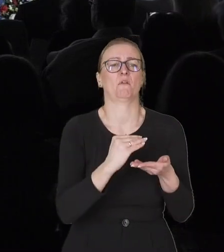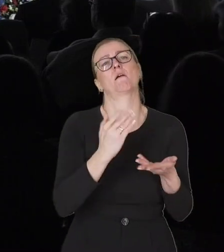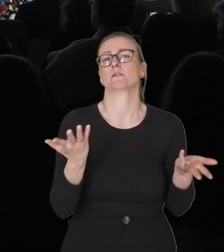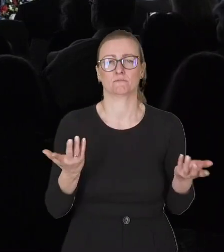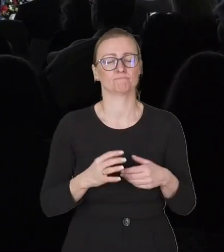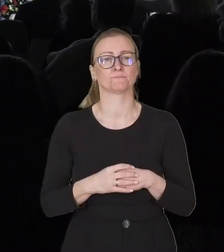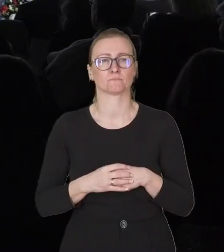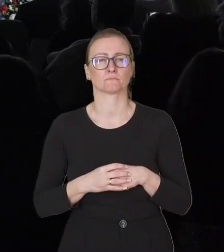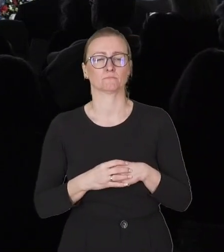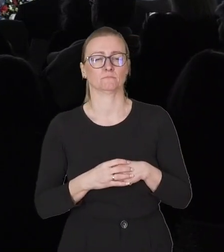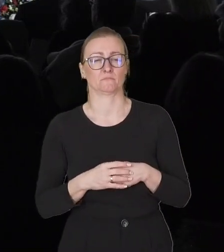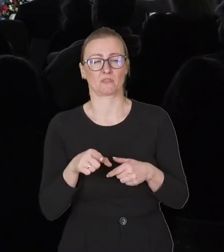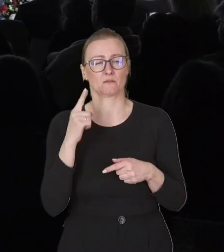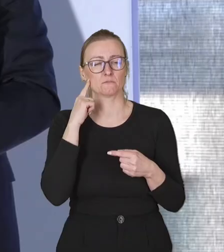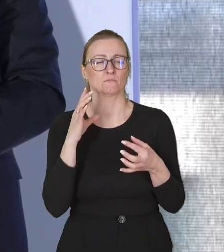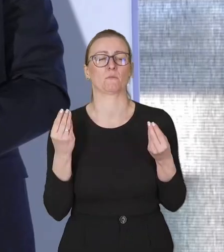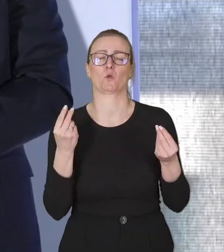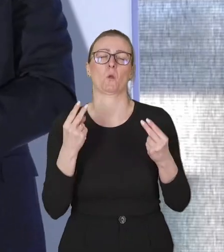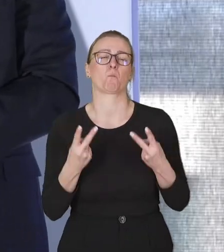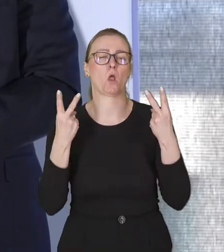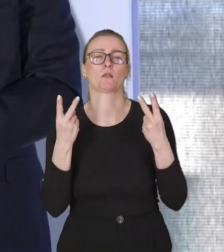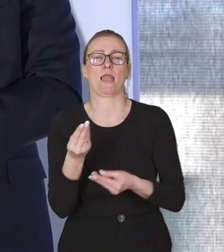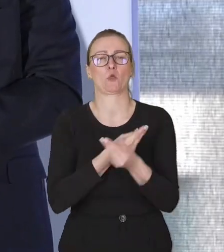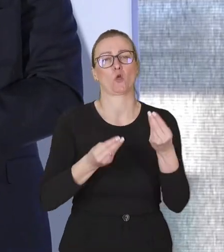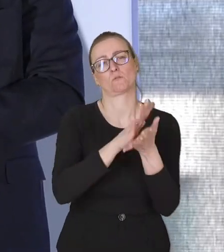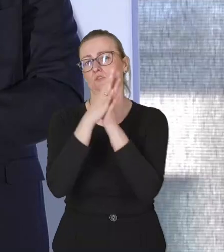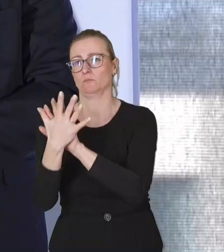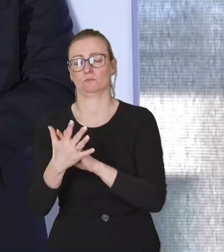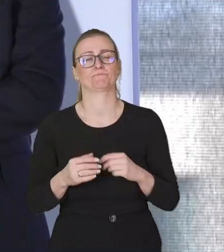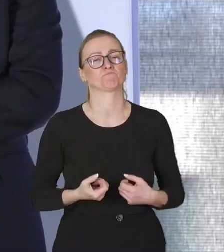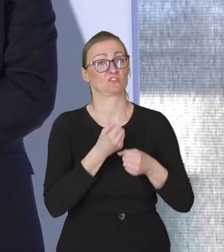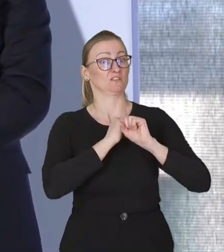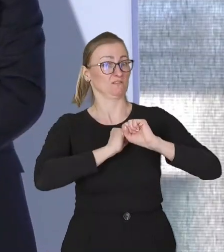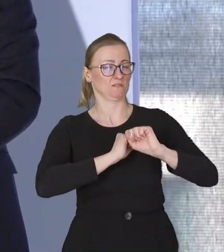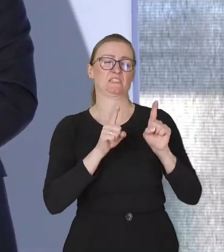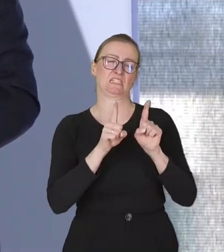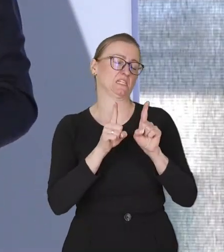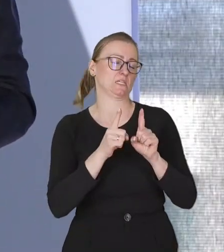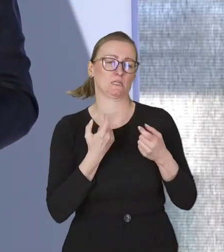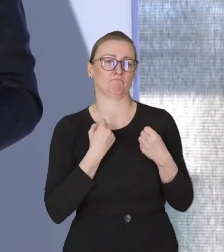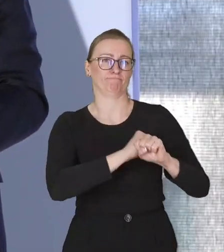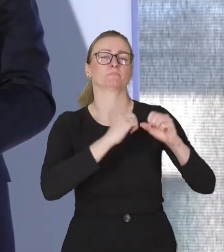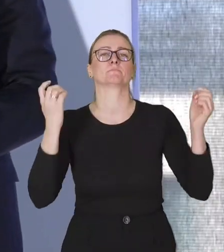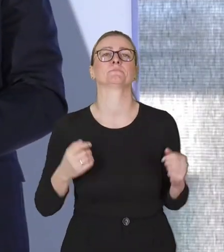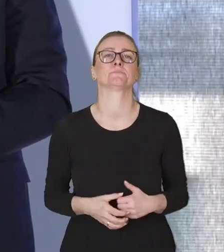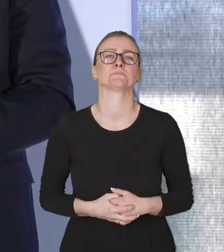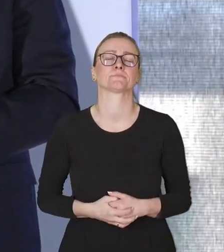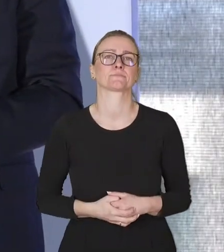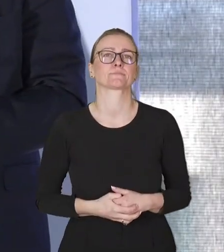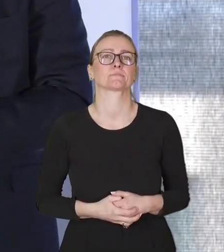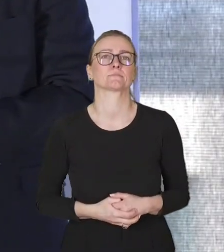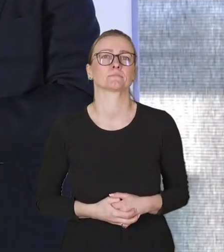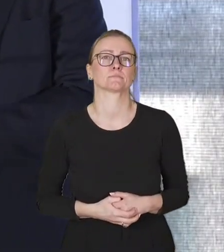sovereignty, and security policy. The lack or the weak of the